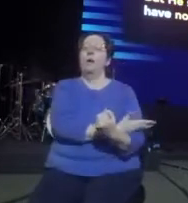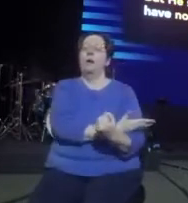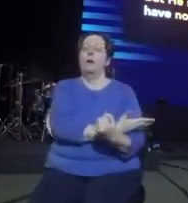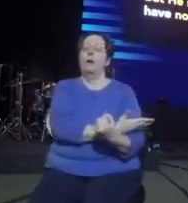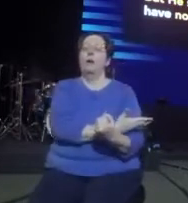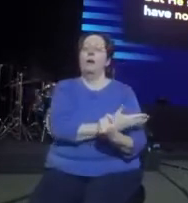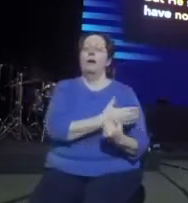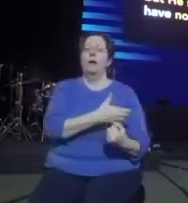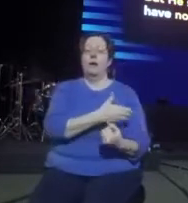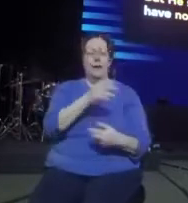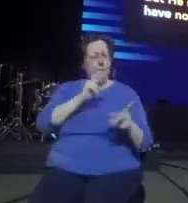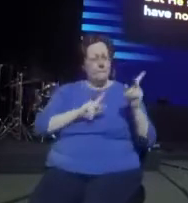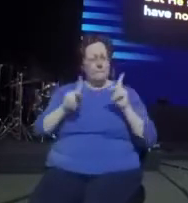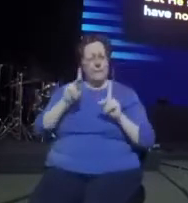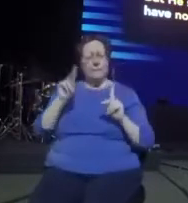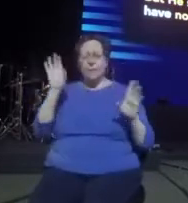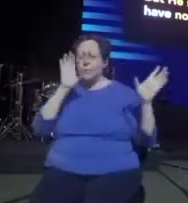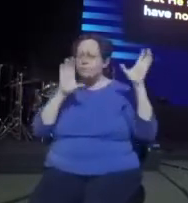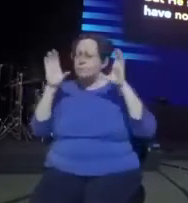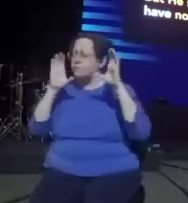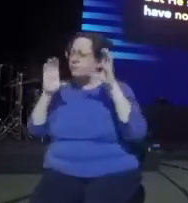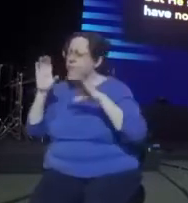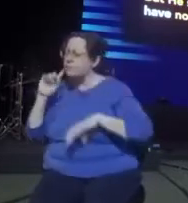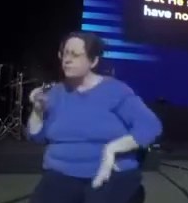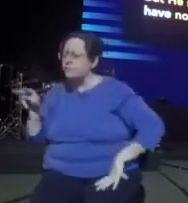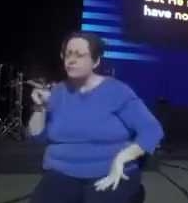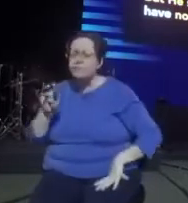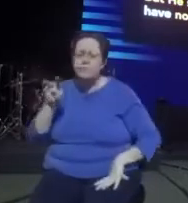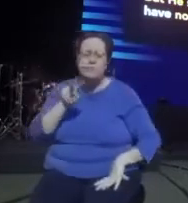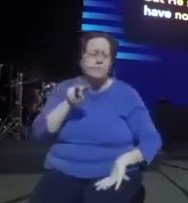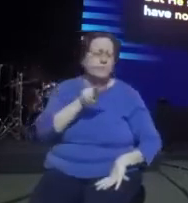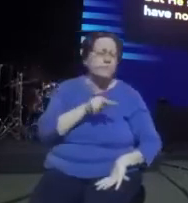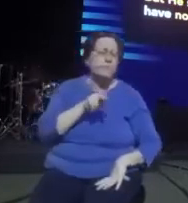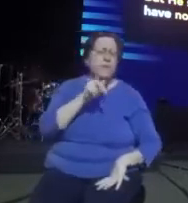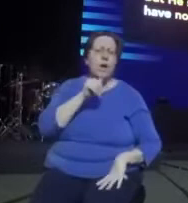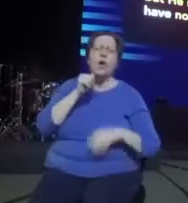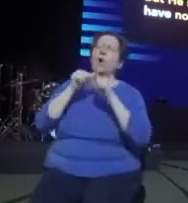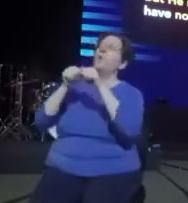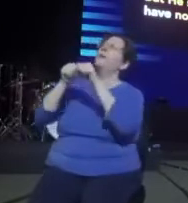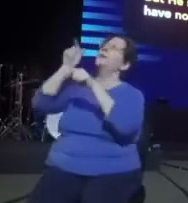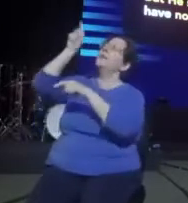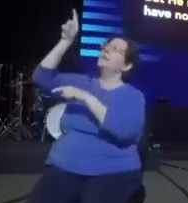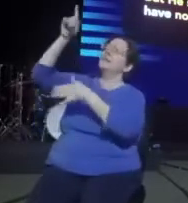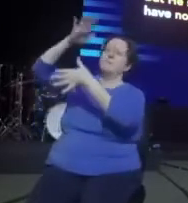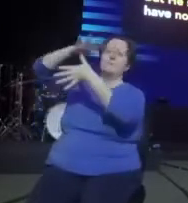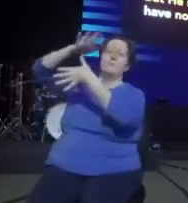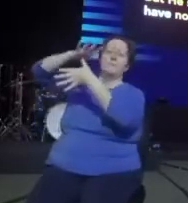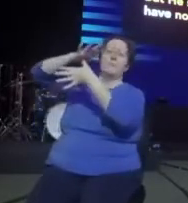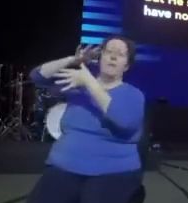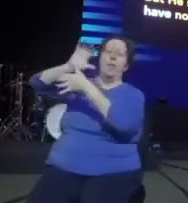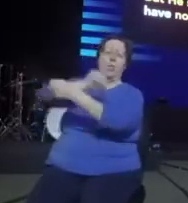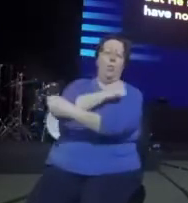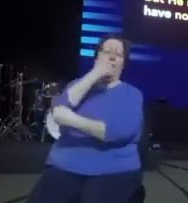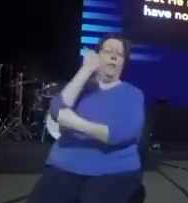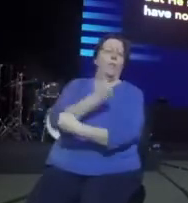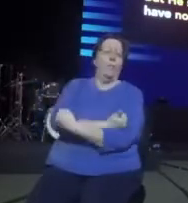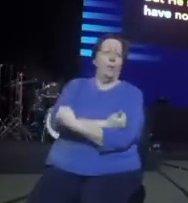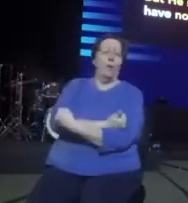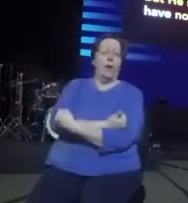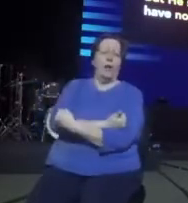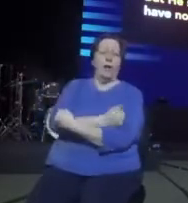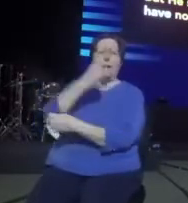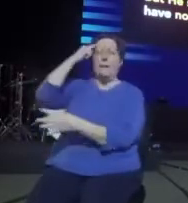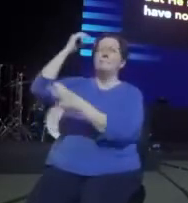he's looking for a people who will not only keep God as the authority of their life, but also stay